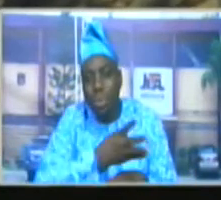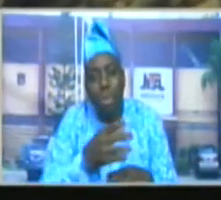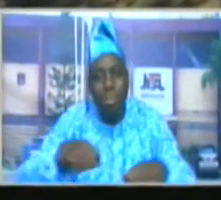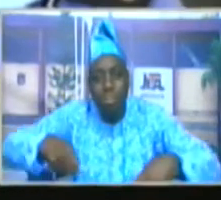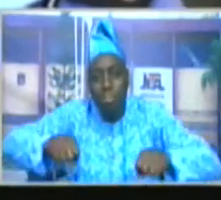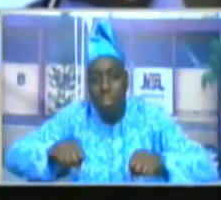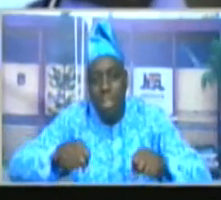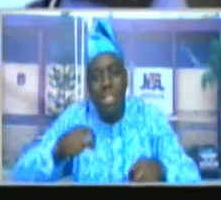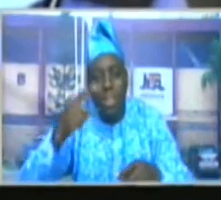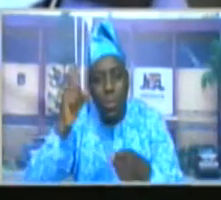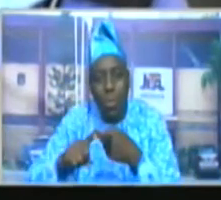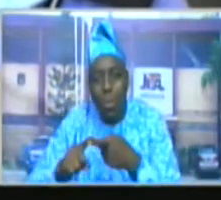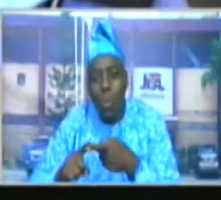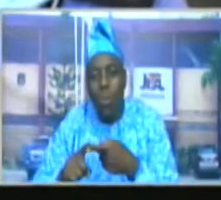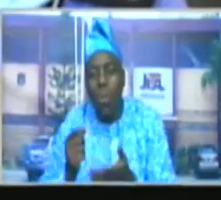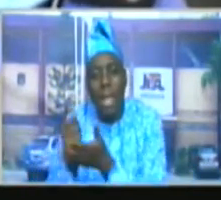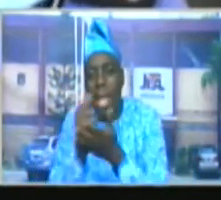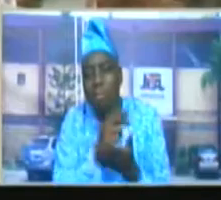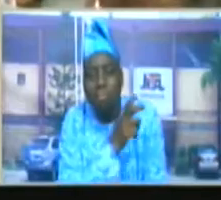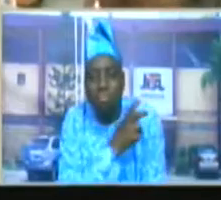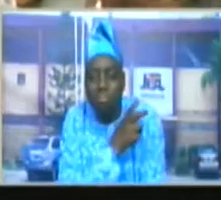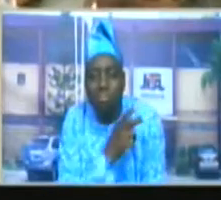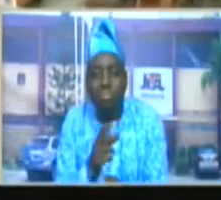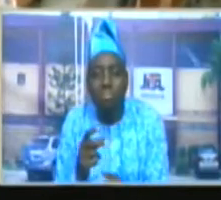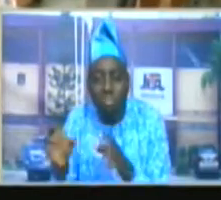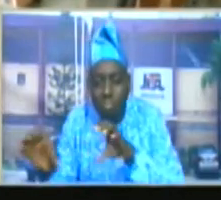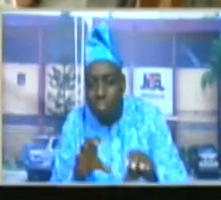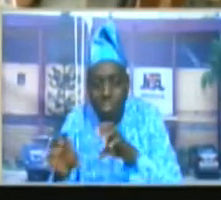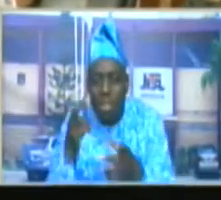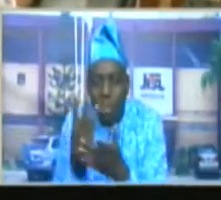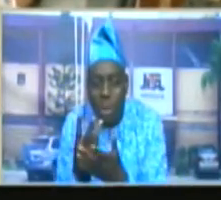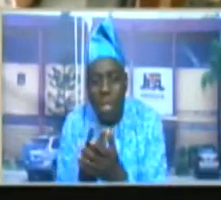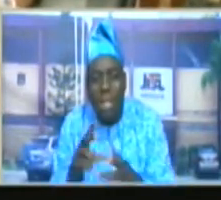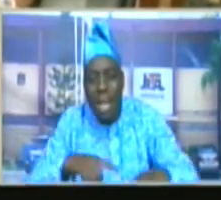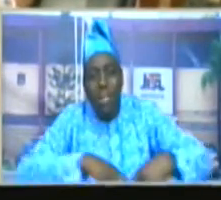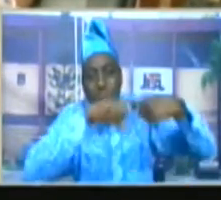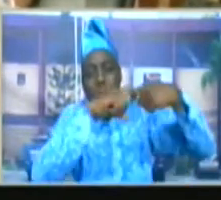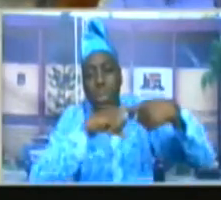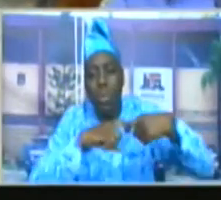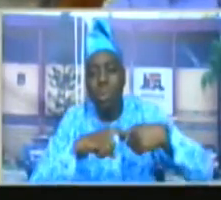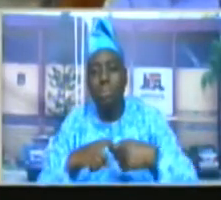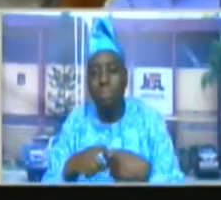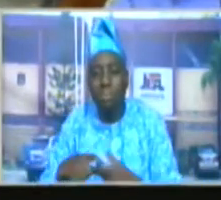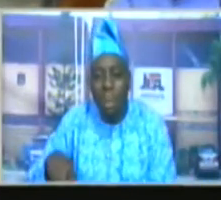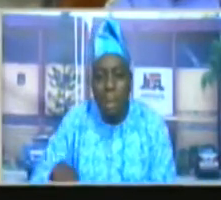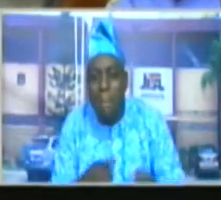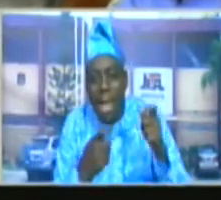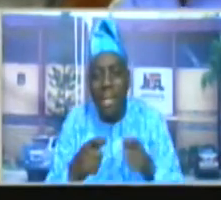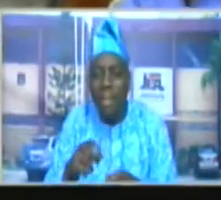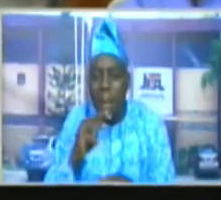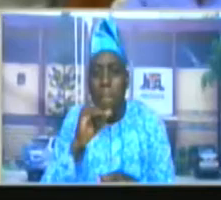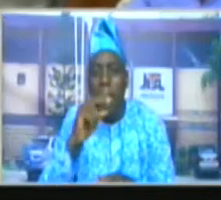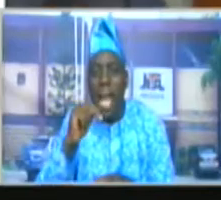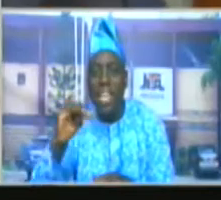logistical means being deployed by terrorists, as well as the suspension of mining activities as possible sources of